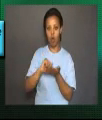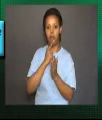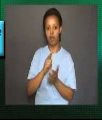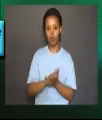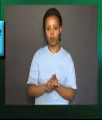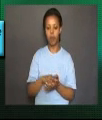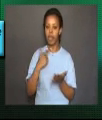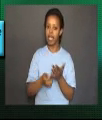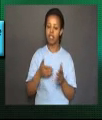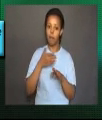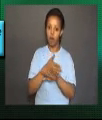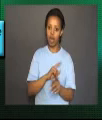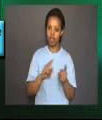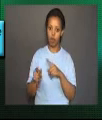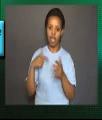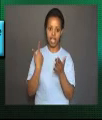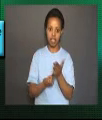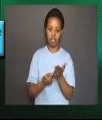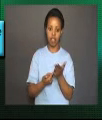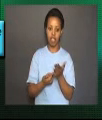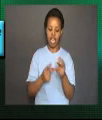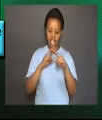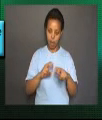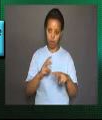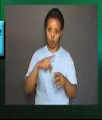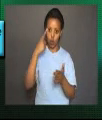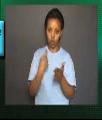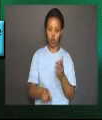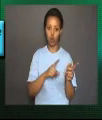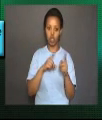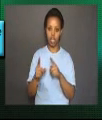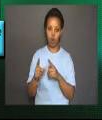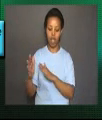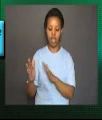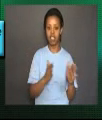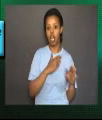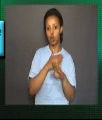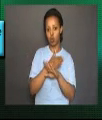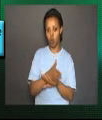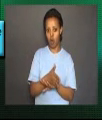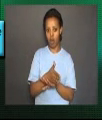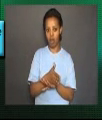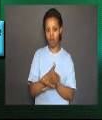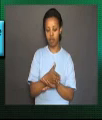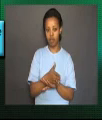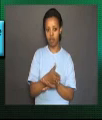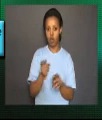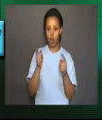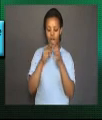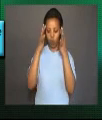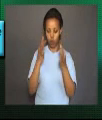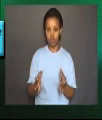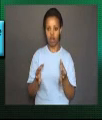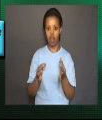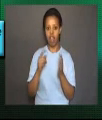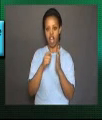Then, the results of the experiment are analyzed and conclusions are